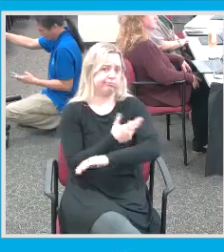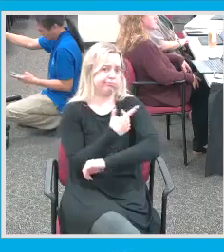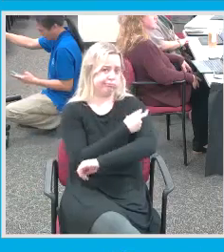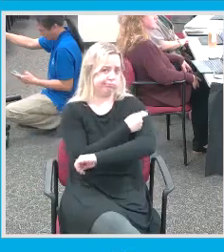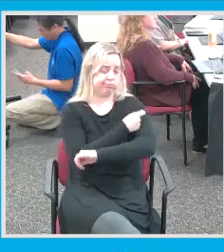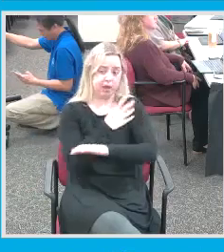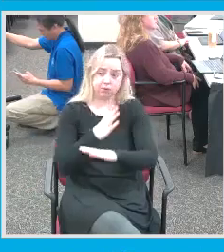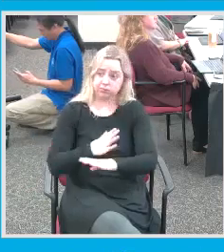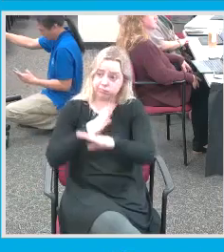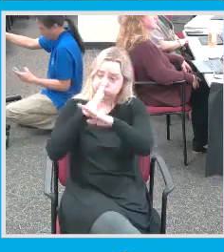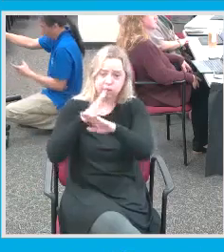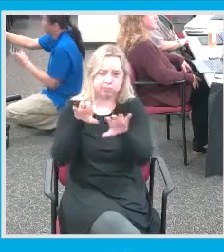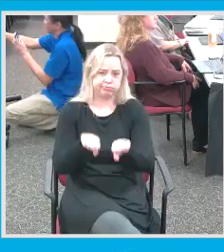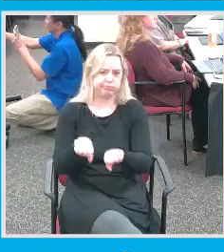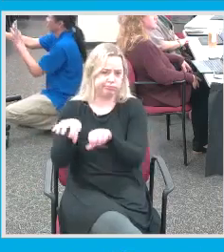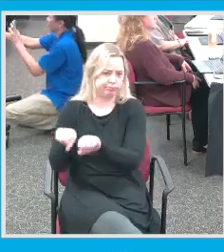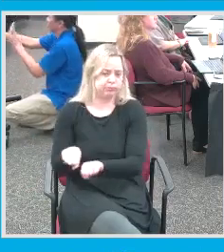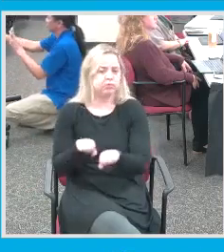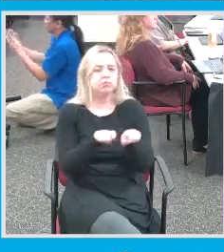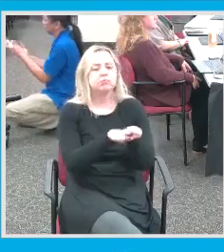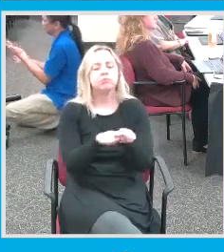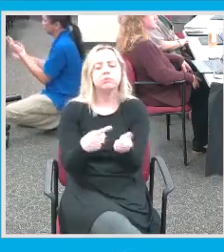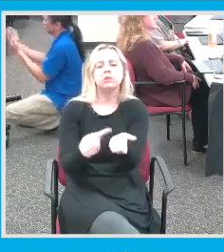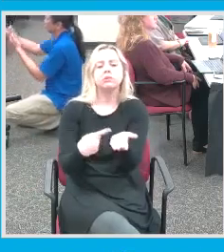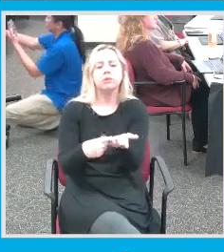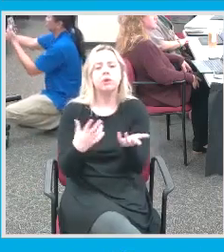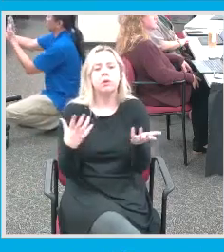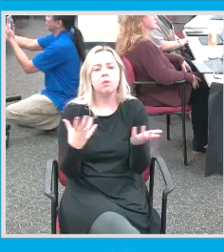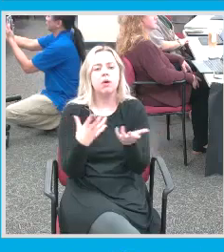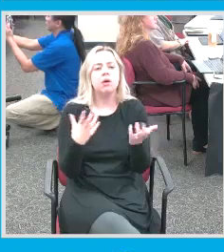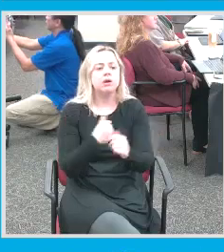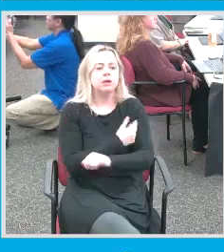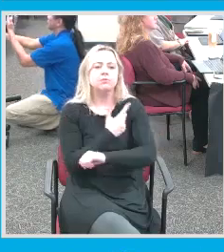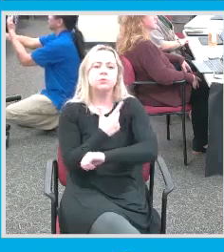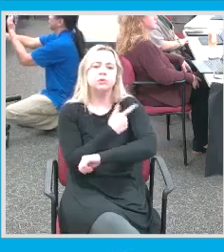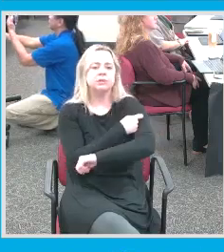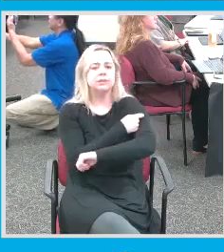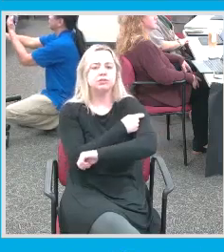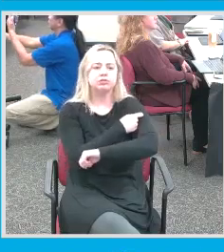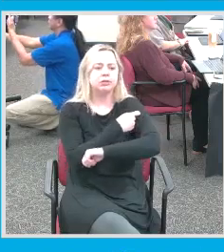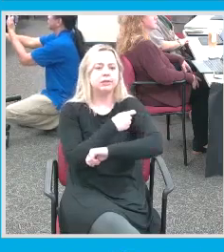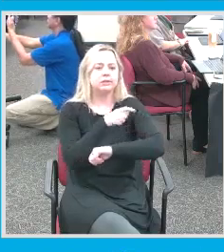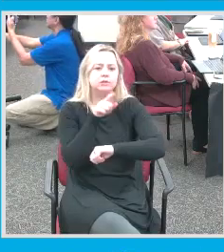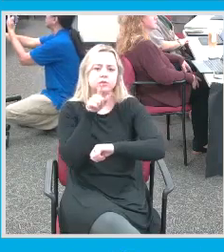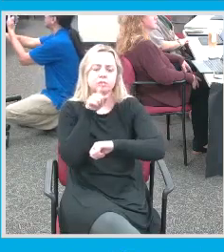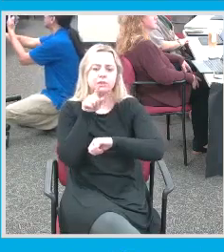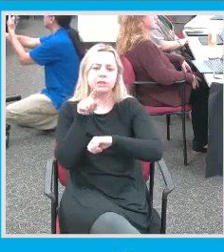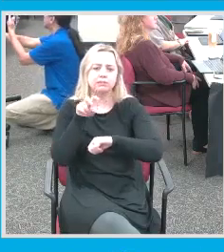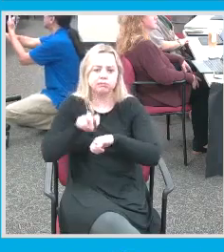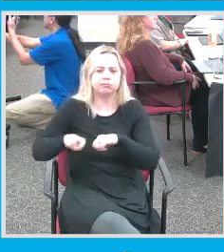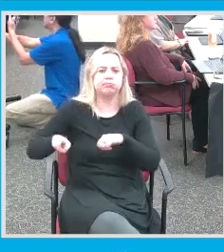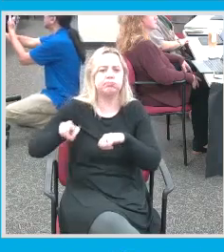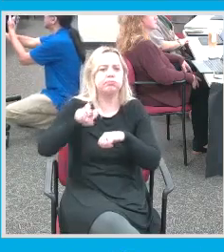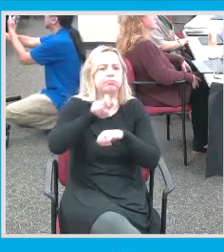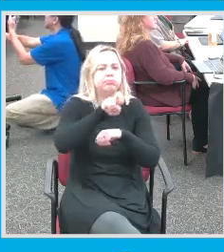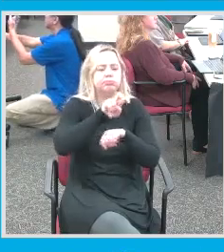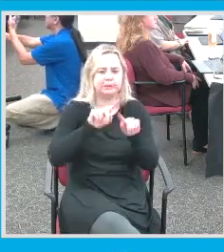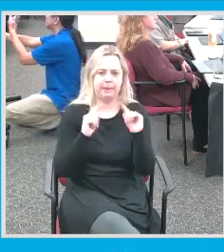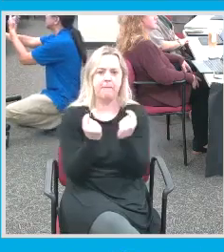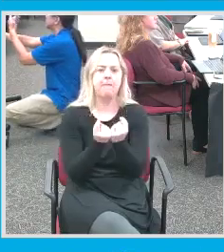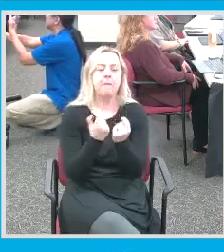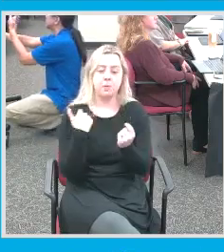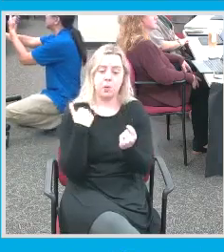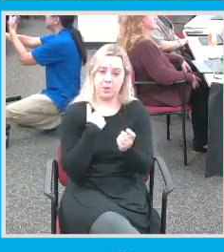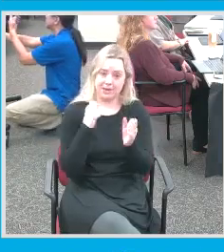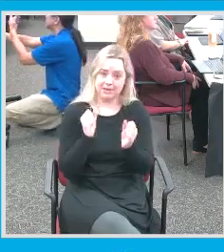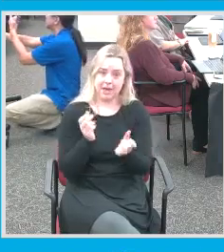We talked a little bit about our mobile immunization outreach team a couple months ago, and we are able to serve those with and without